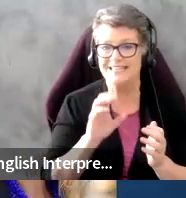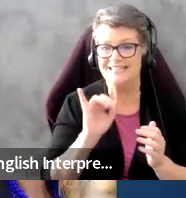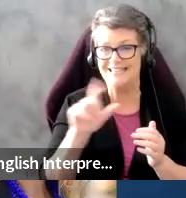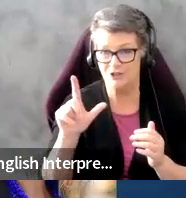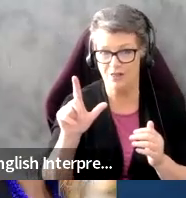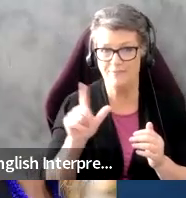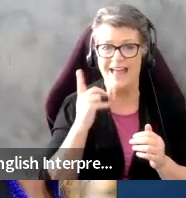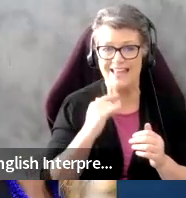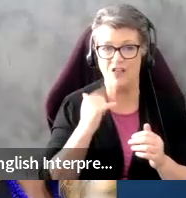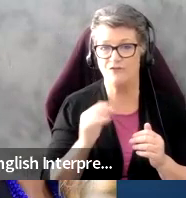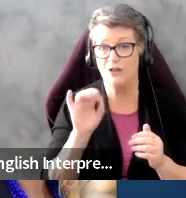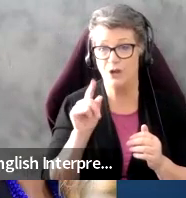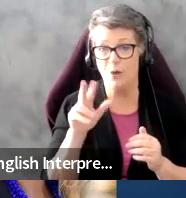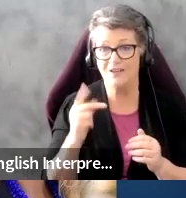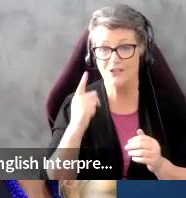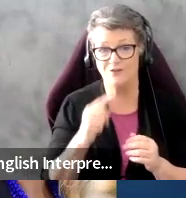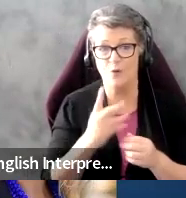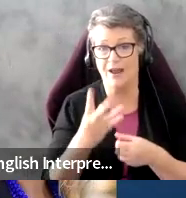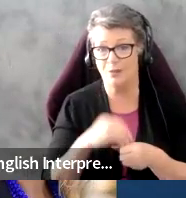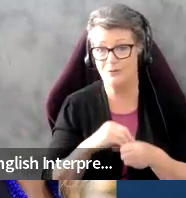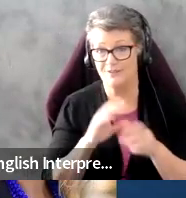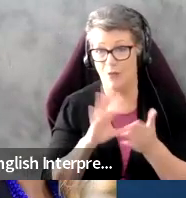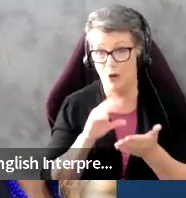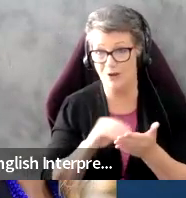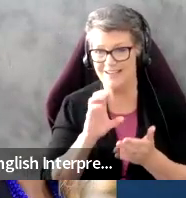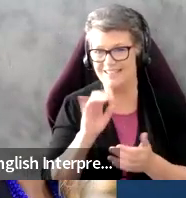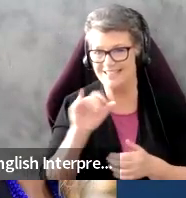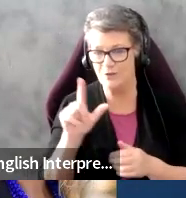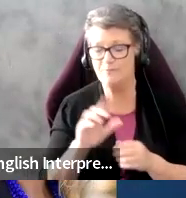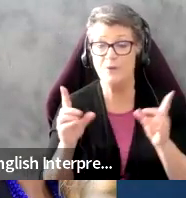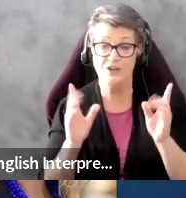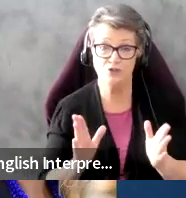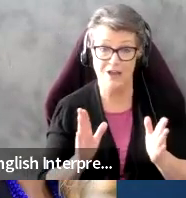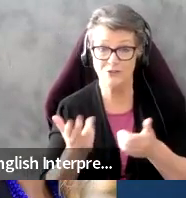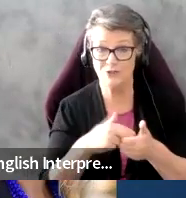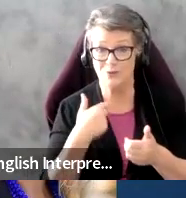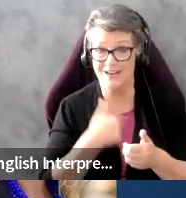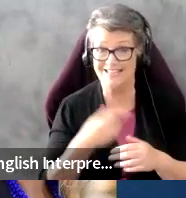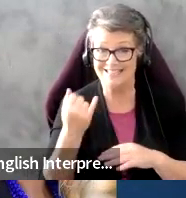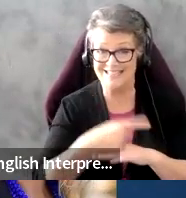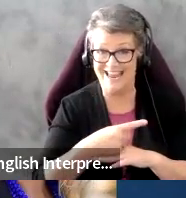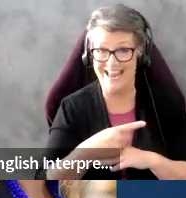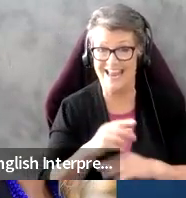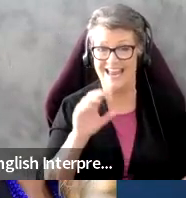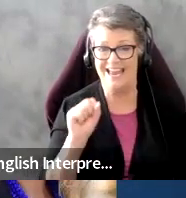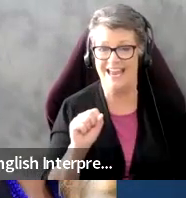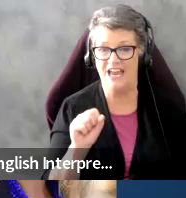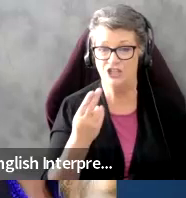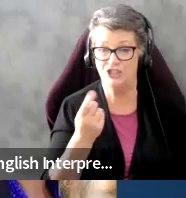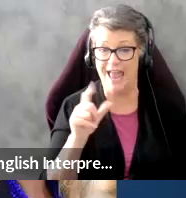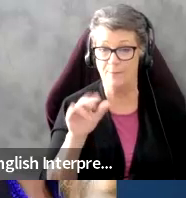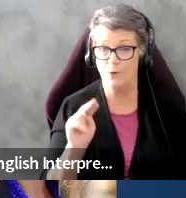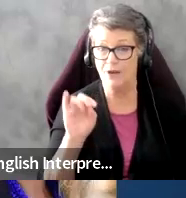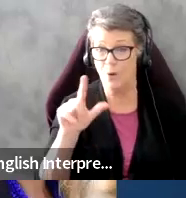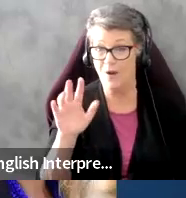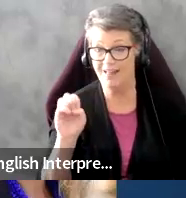project, the California Coalition for Inclusive Learning. And I know we have the director joining us today, Shamron Coyle. Shamron, do you want to speak a little